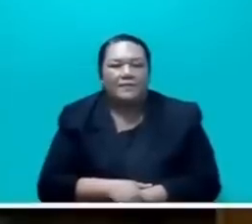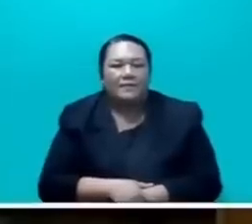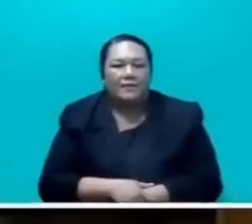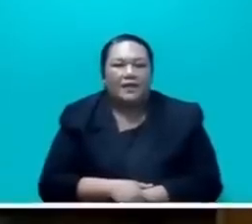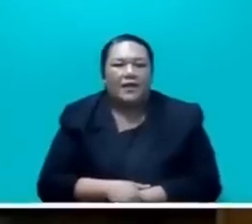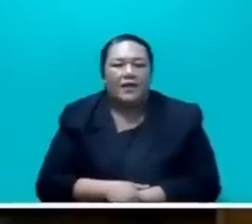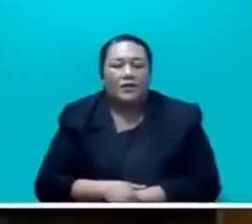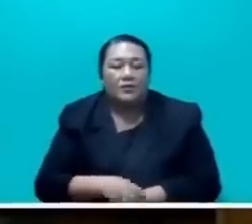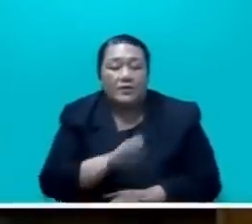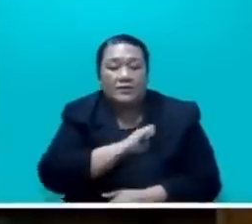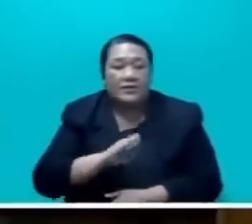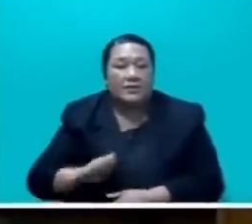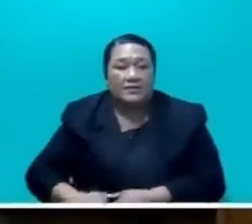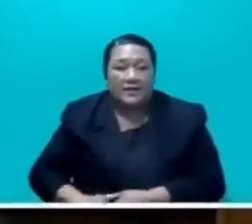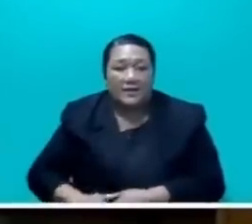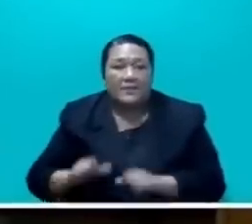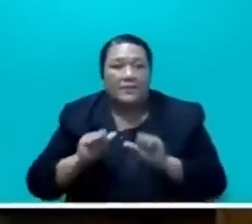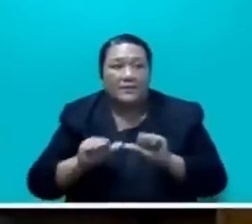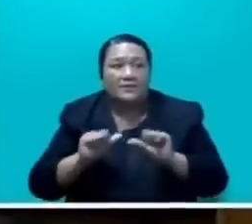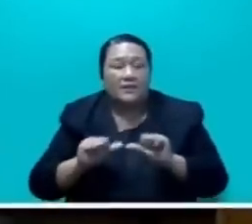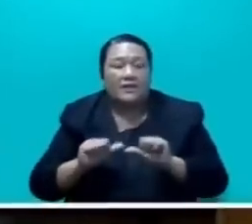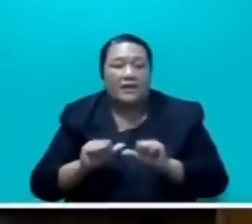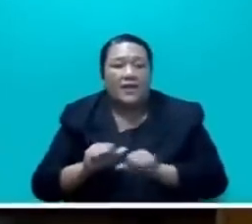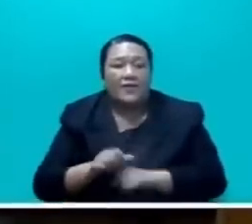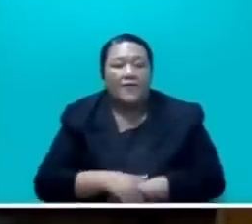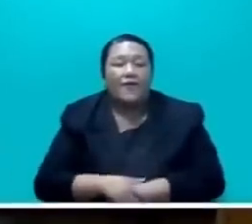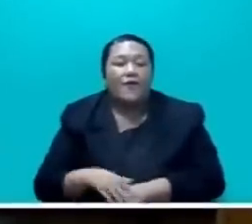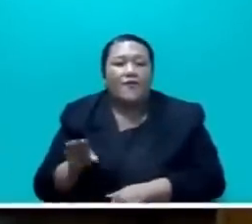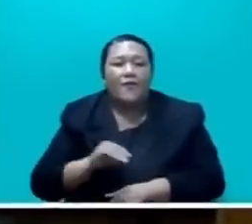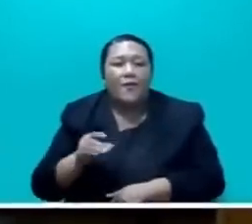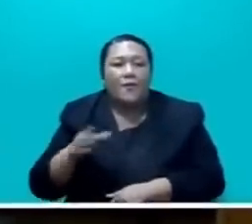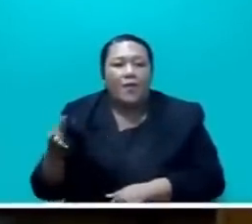the President is the Turang Balti Madwata.